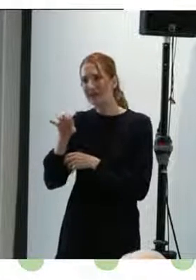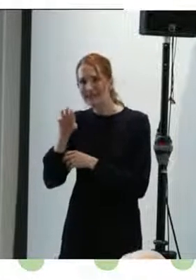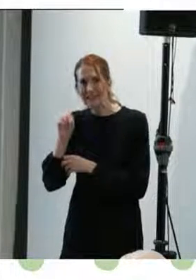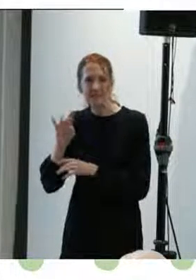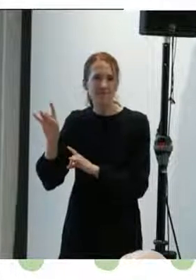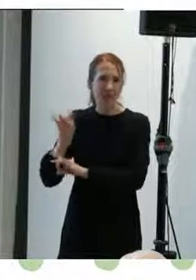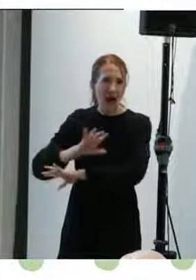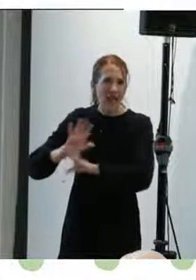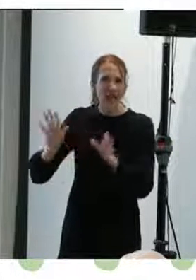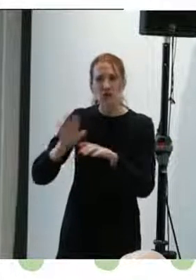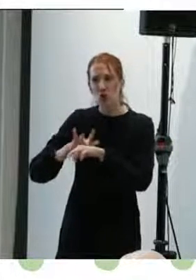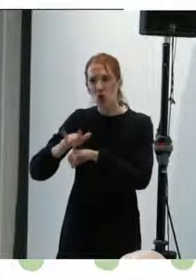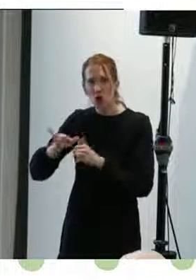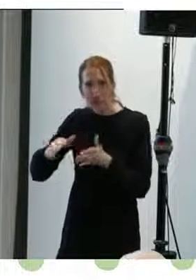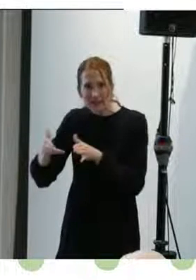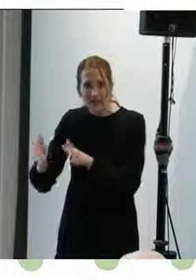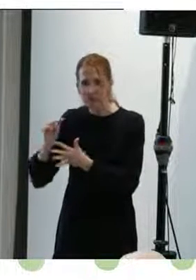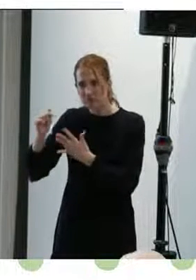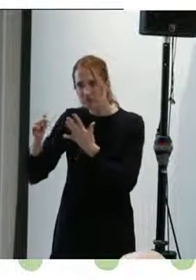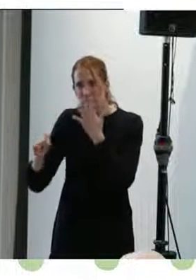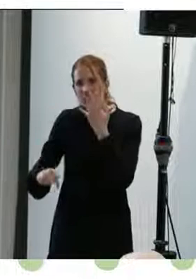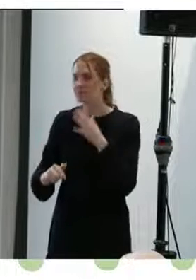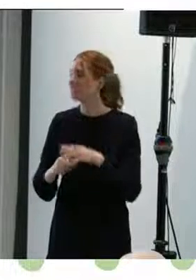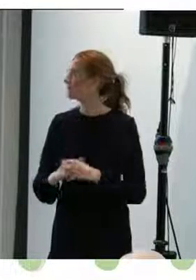death. This is.